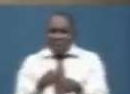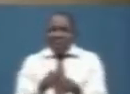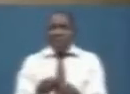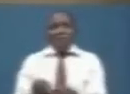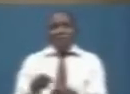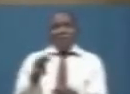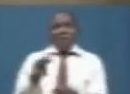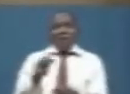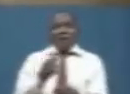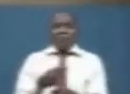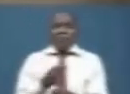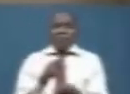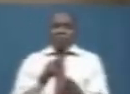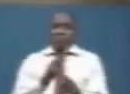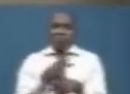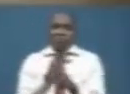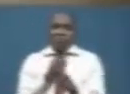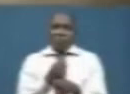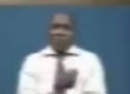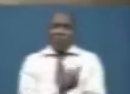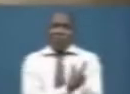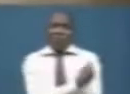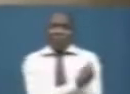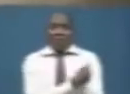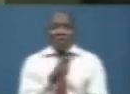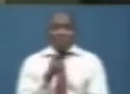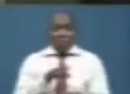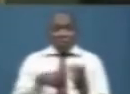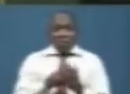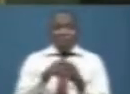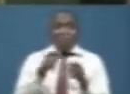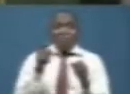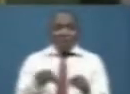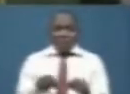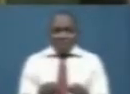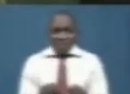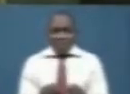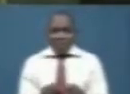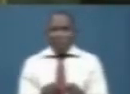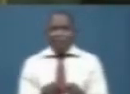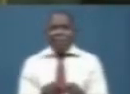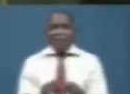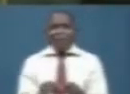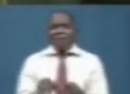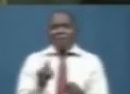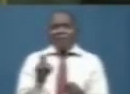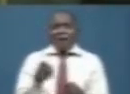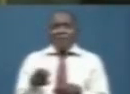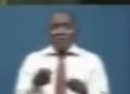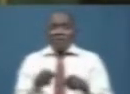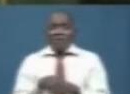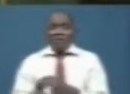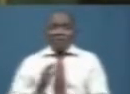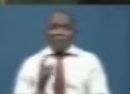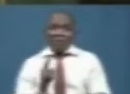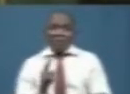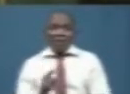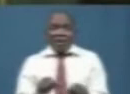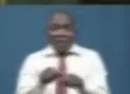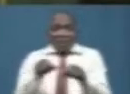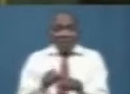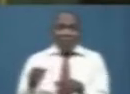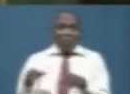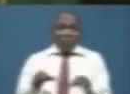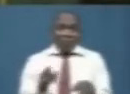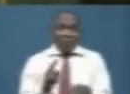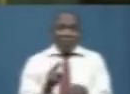of vaccine production in Africa. We must nevertheless encourage countries within our community, like Senegal and